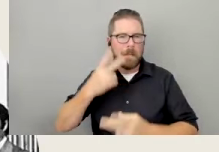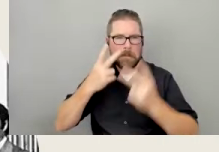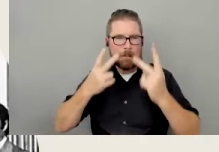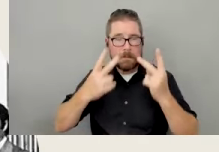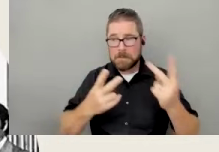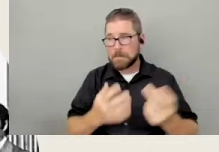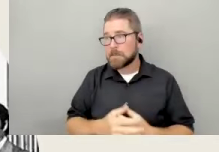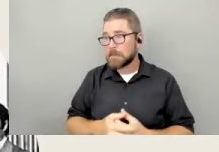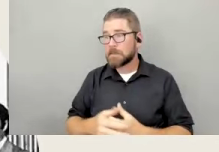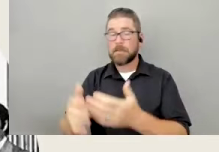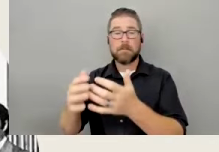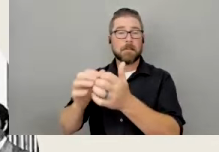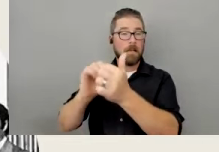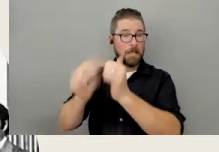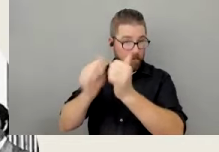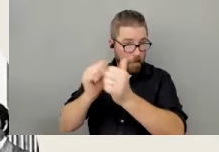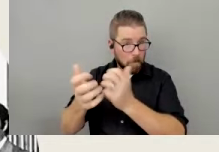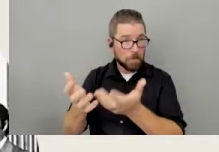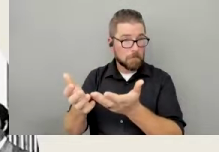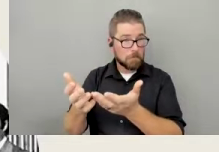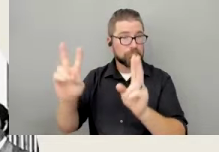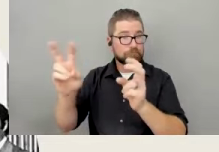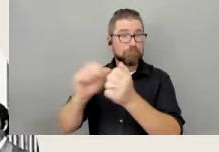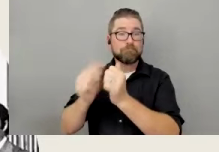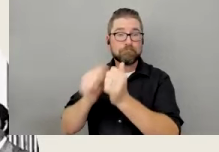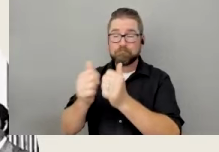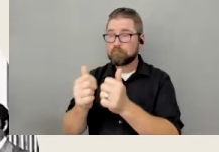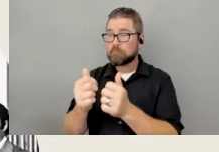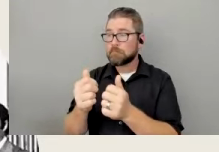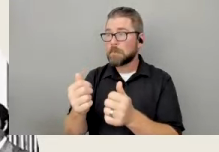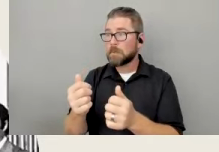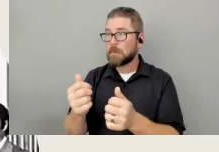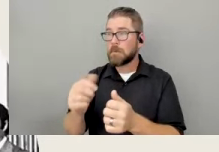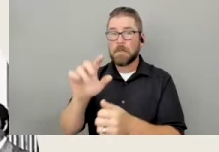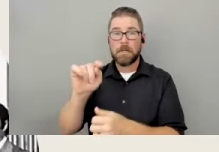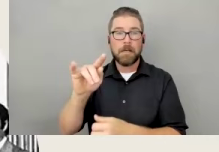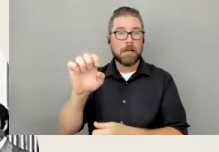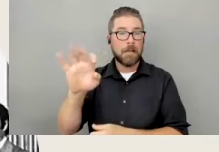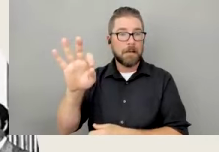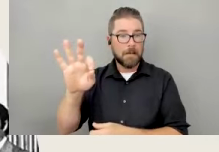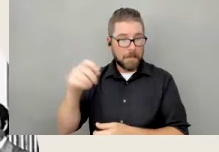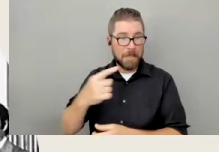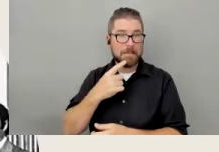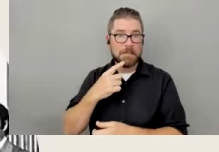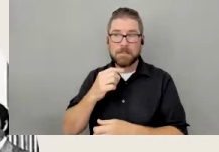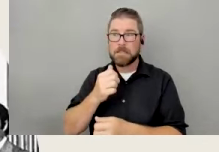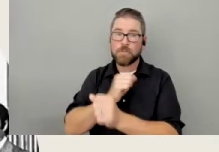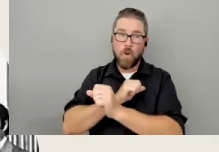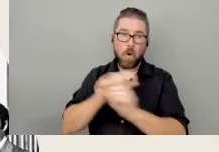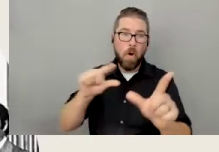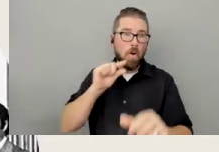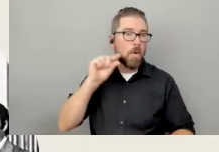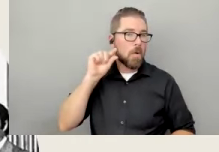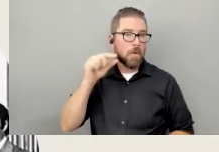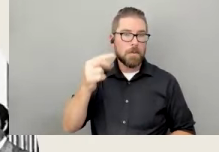there's athletics. So Title IX ensures that all genders have equal opportunities to play sports. This includes like